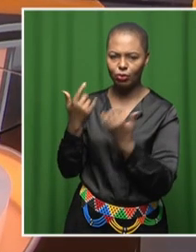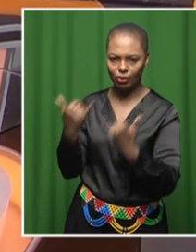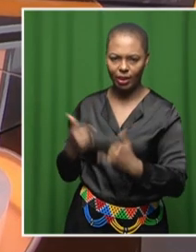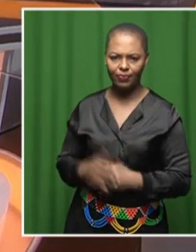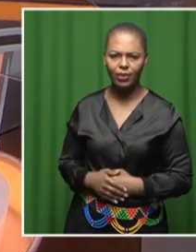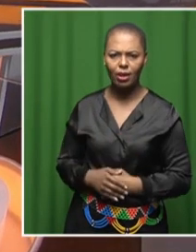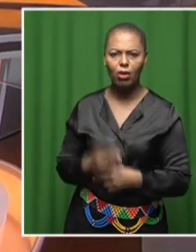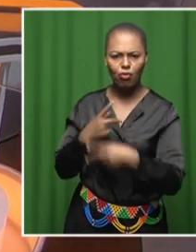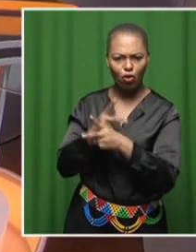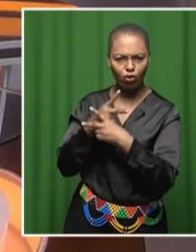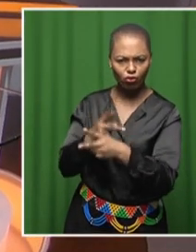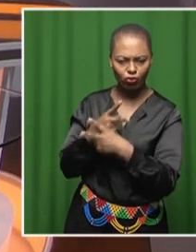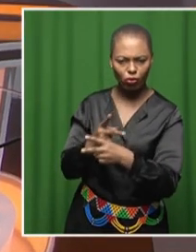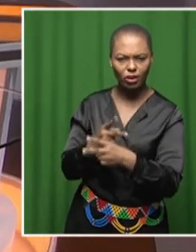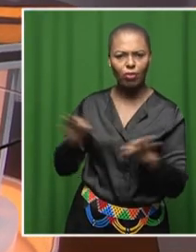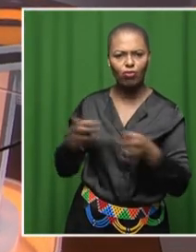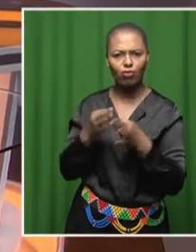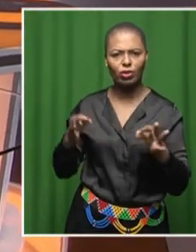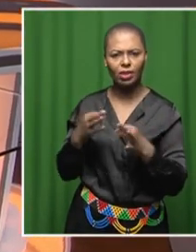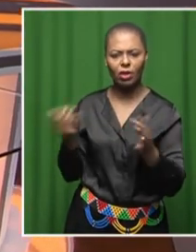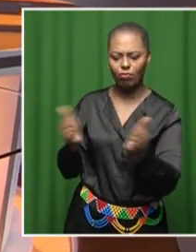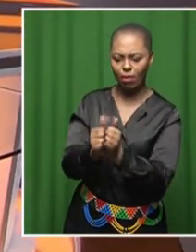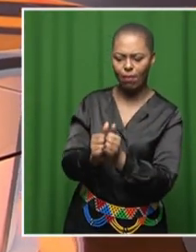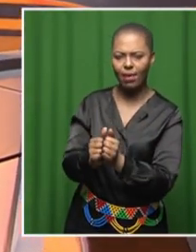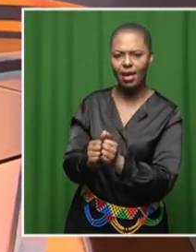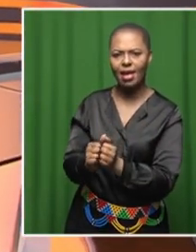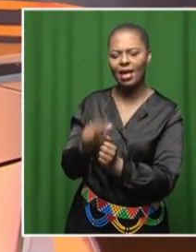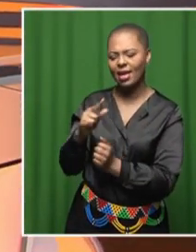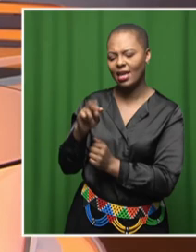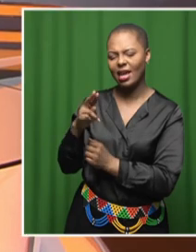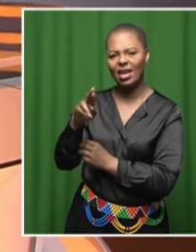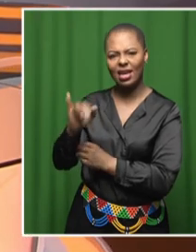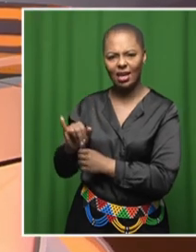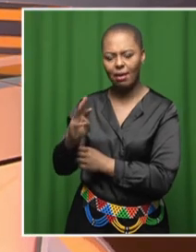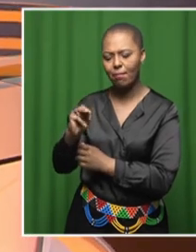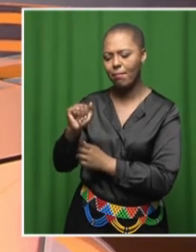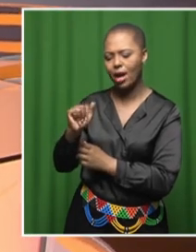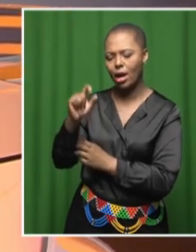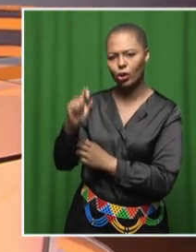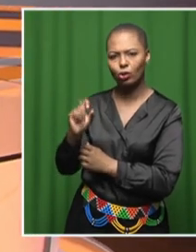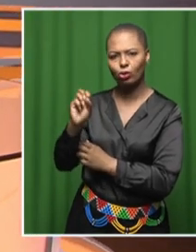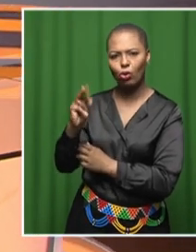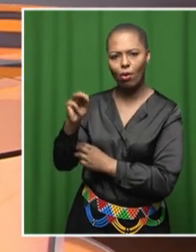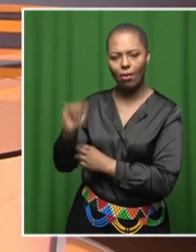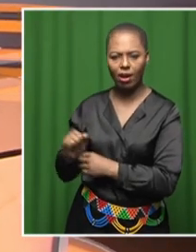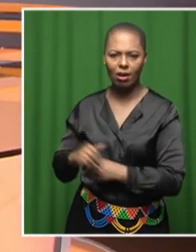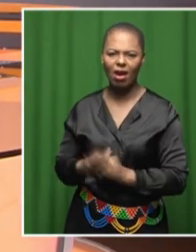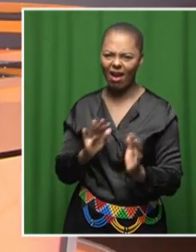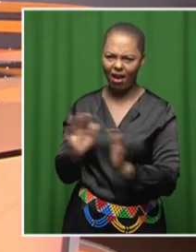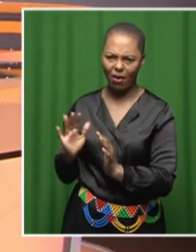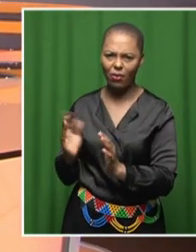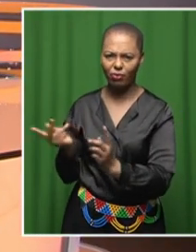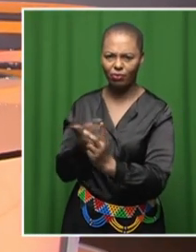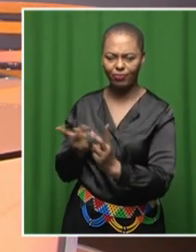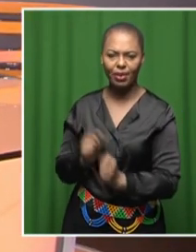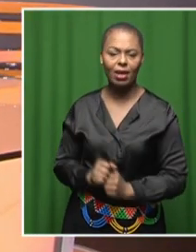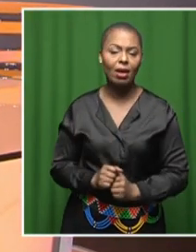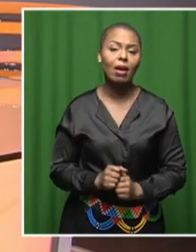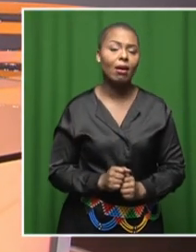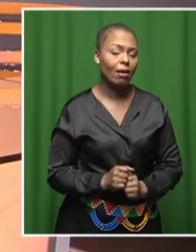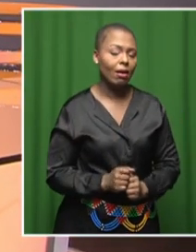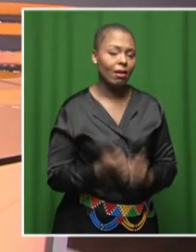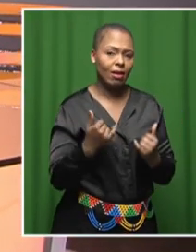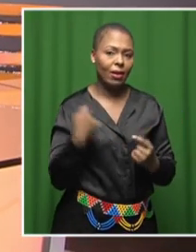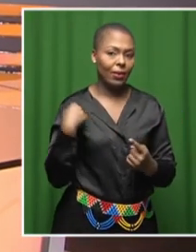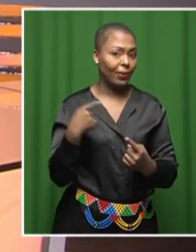worked alongside Gregory Makoma. How was it like putting this show together? It's been quite a journey. What you don't tell people, you know, a